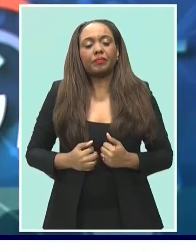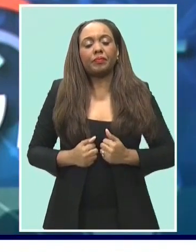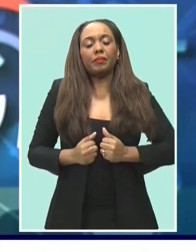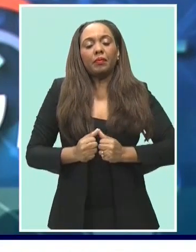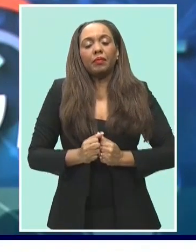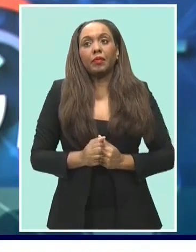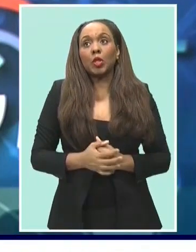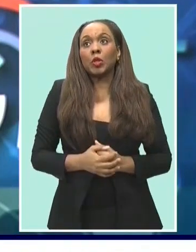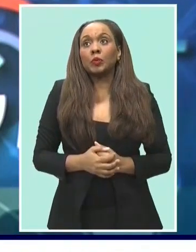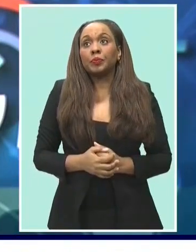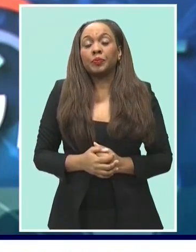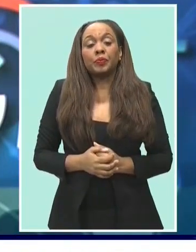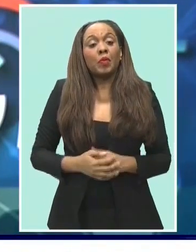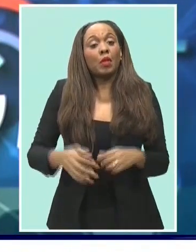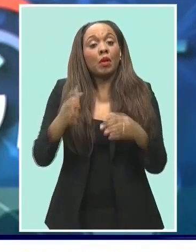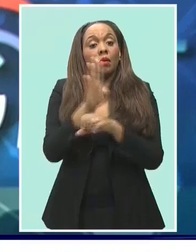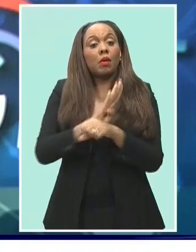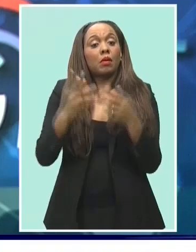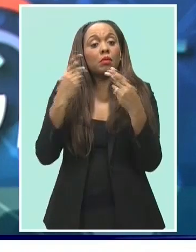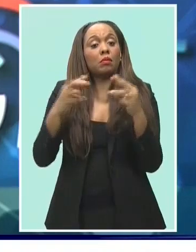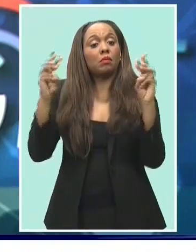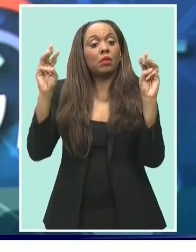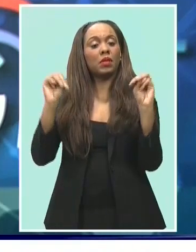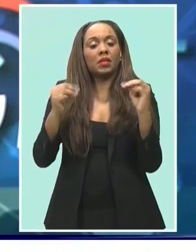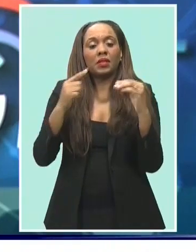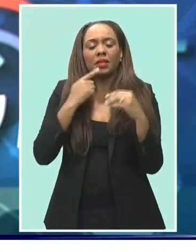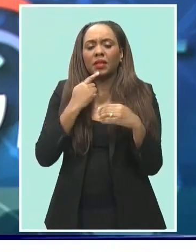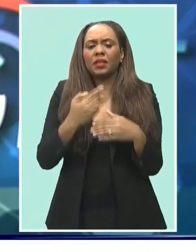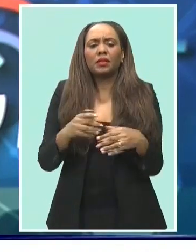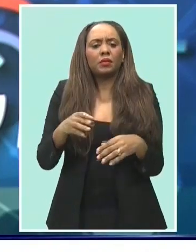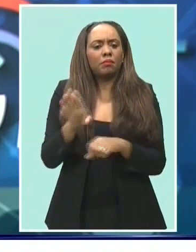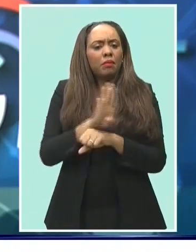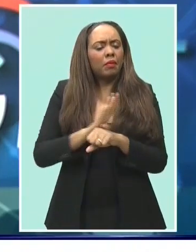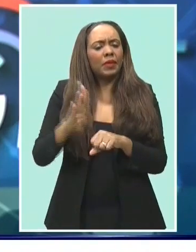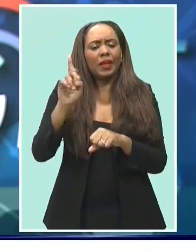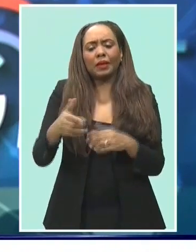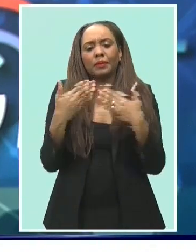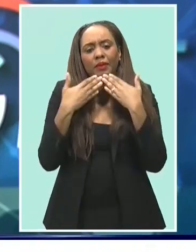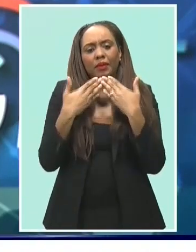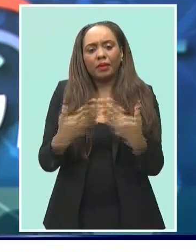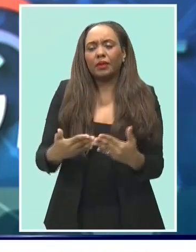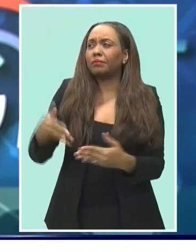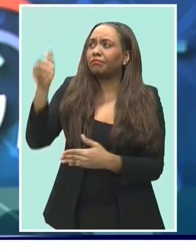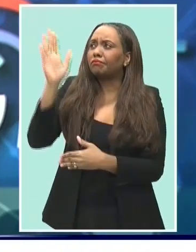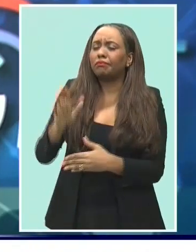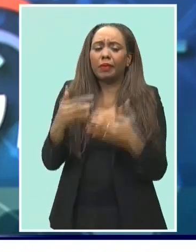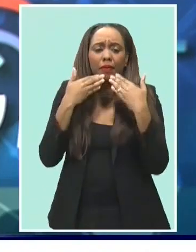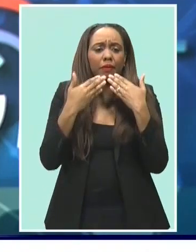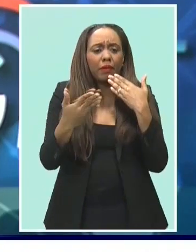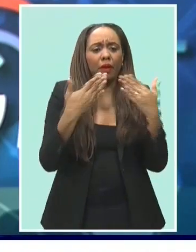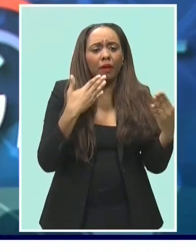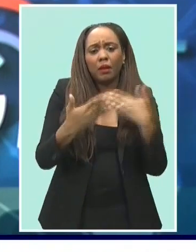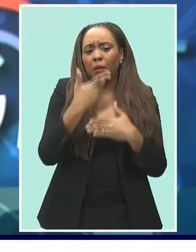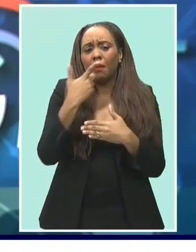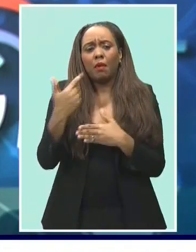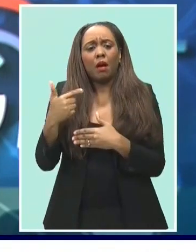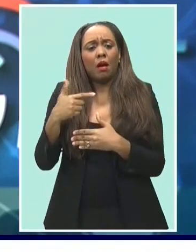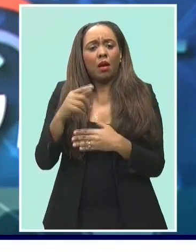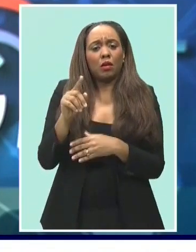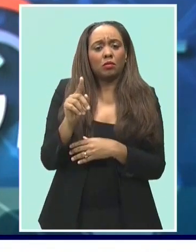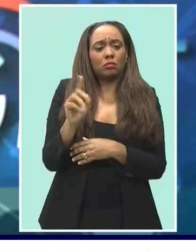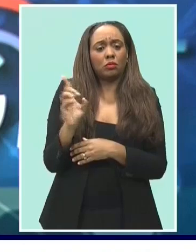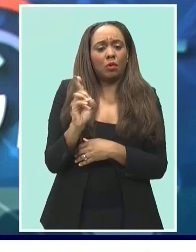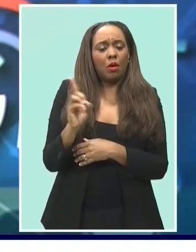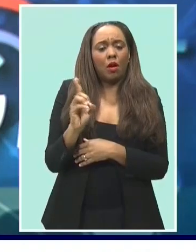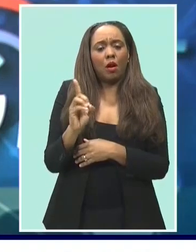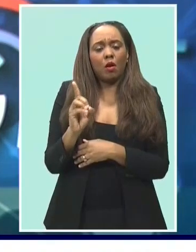Prime Minister Mia Motley is telling Barbadians they have a lot to be thankful for as the island is spared the worst of Tropical Storm